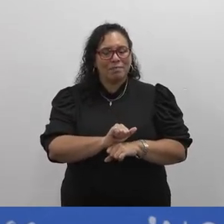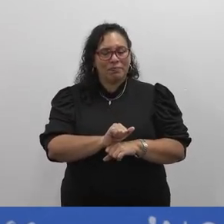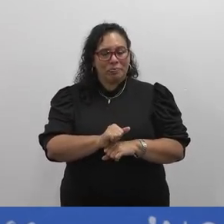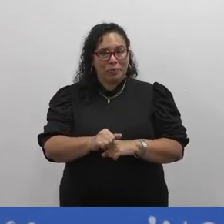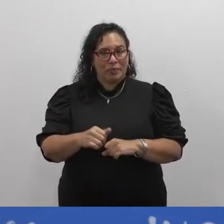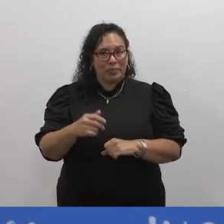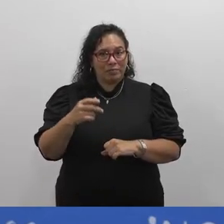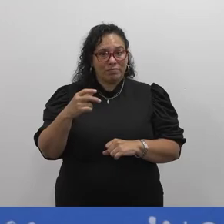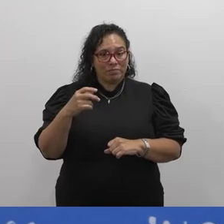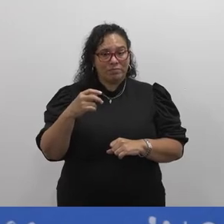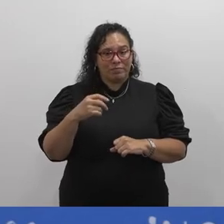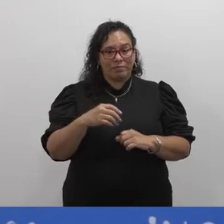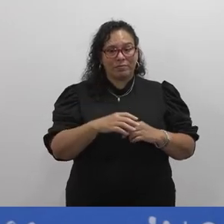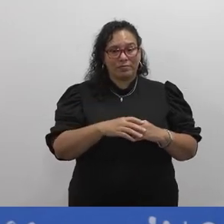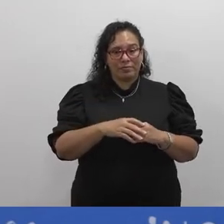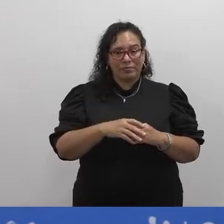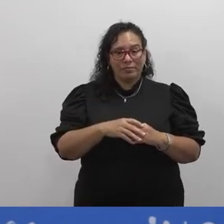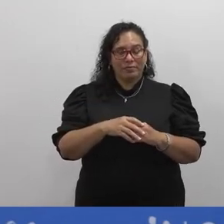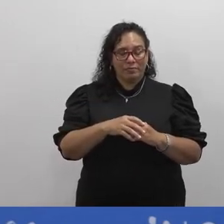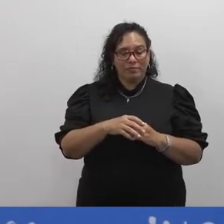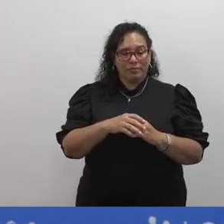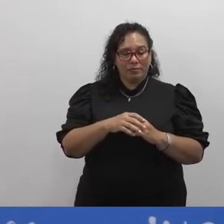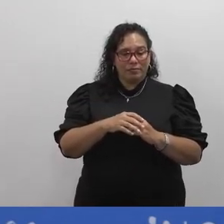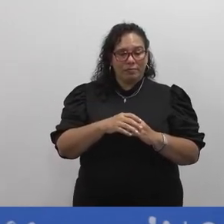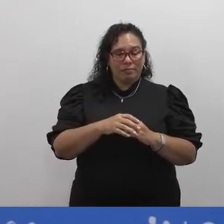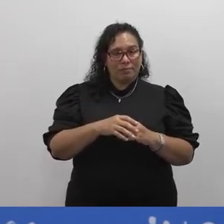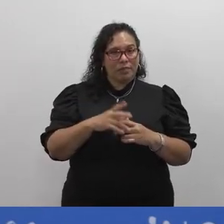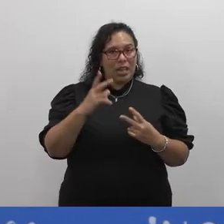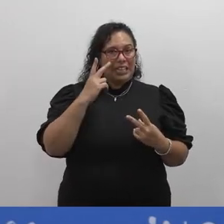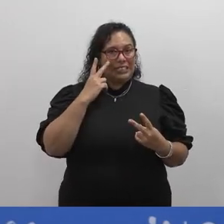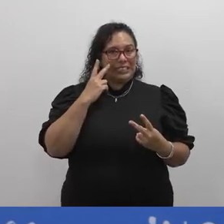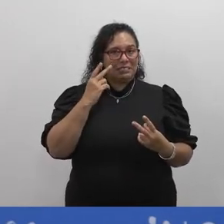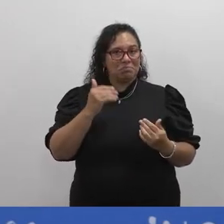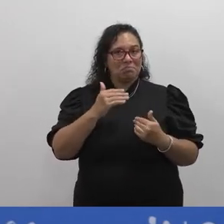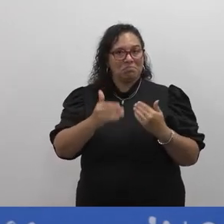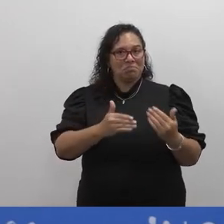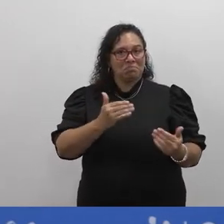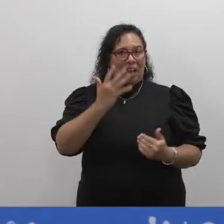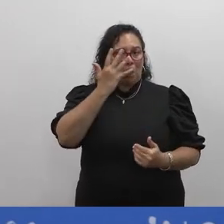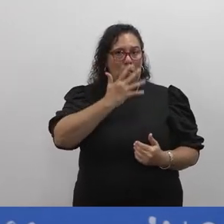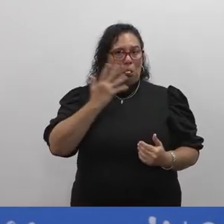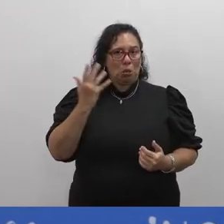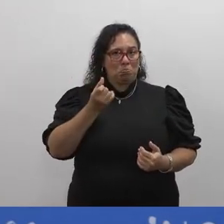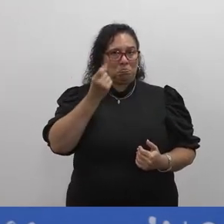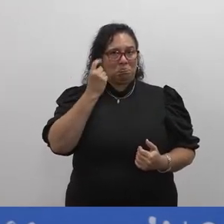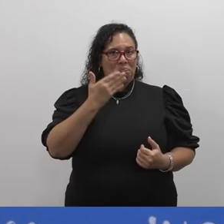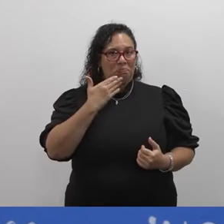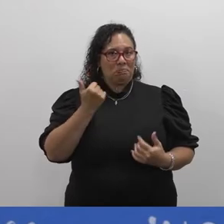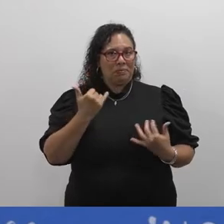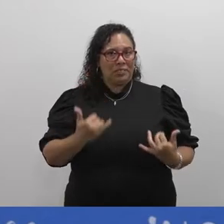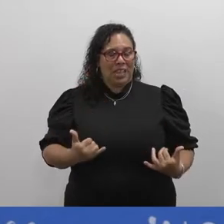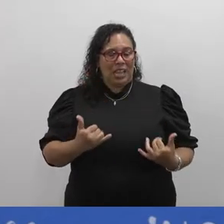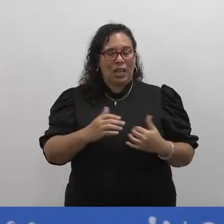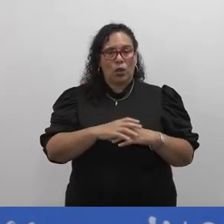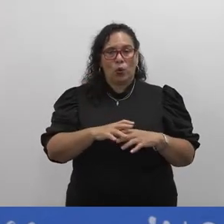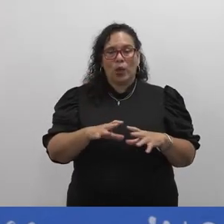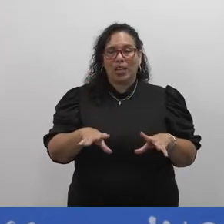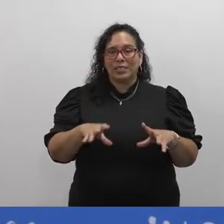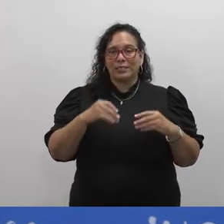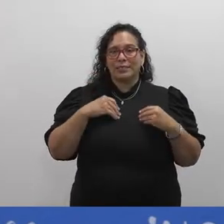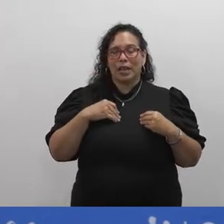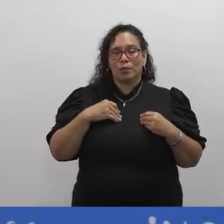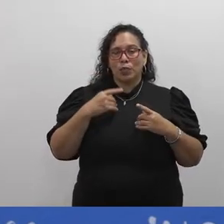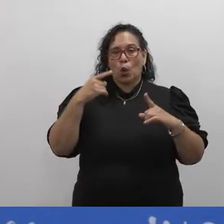our glimpse of where we're going forward, how that would look, whether it's adopting goals and